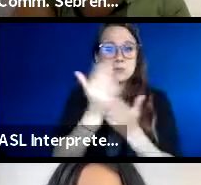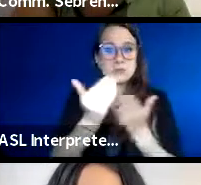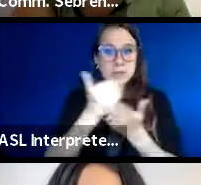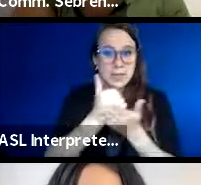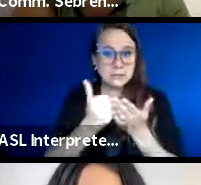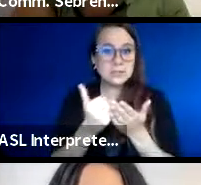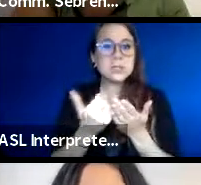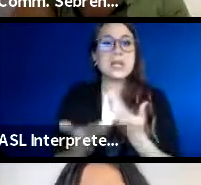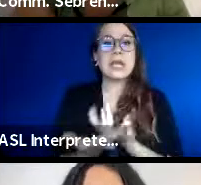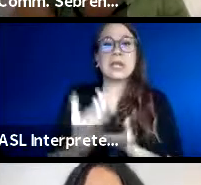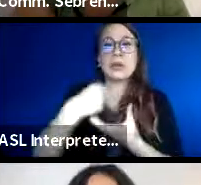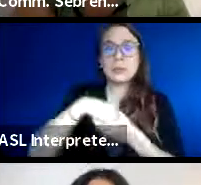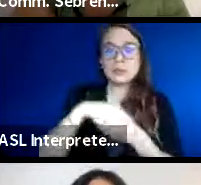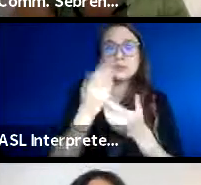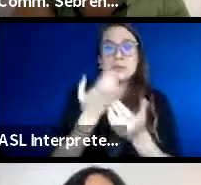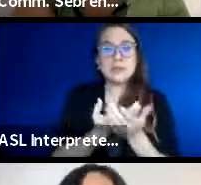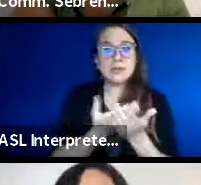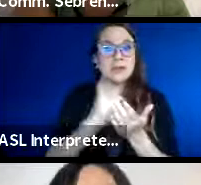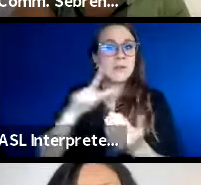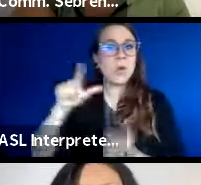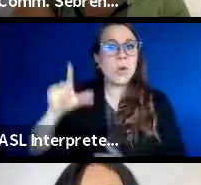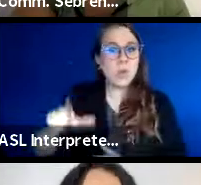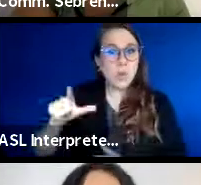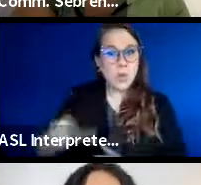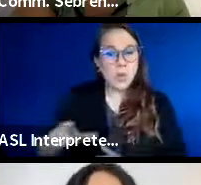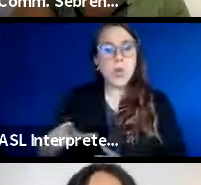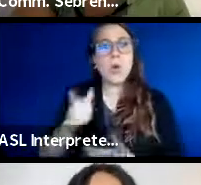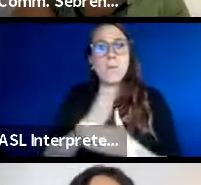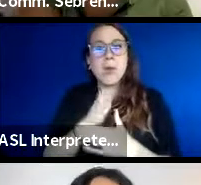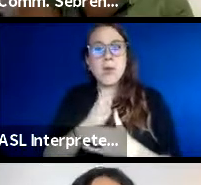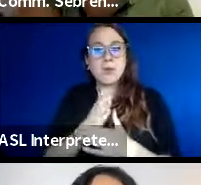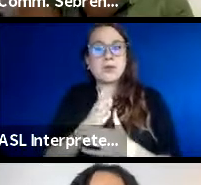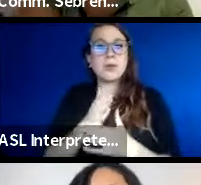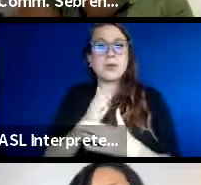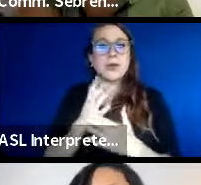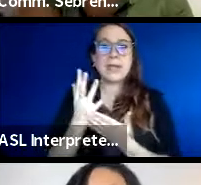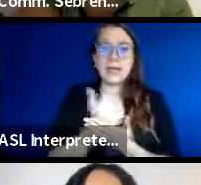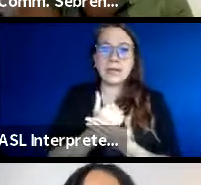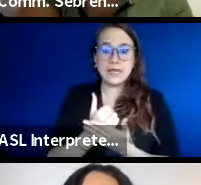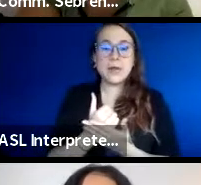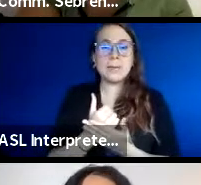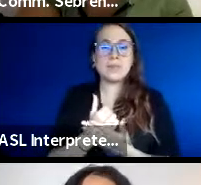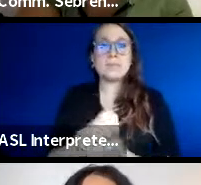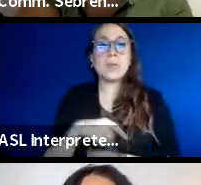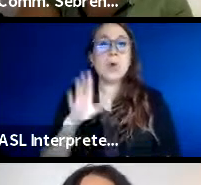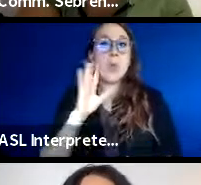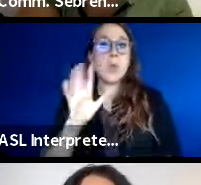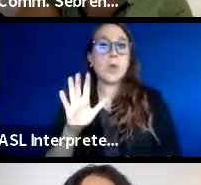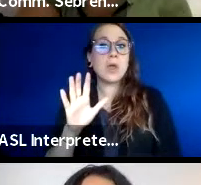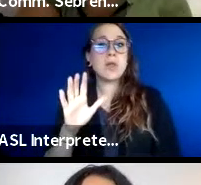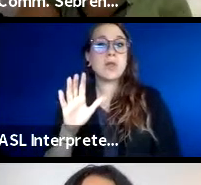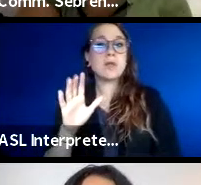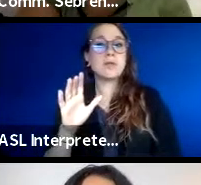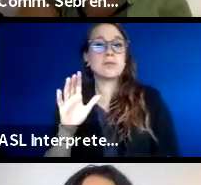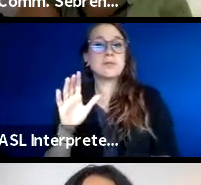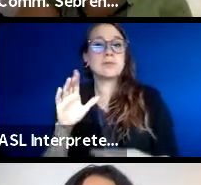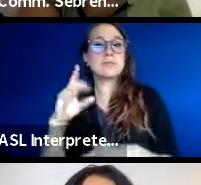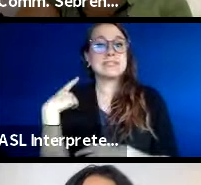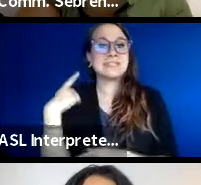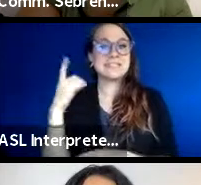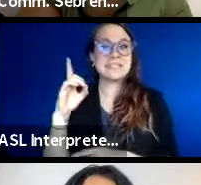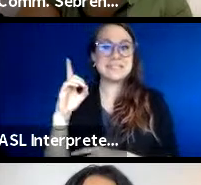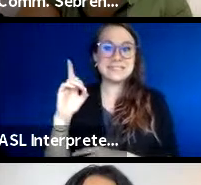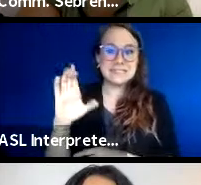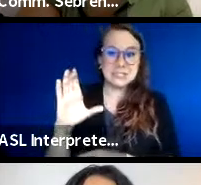to help low, moderate income neighbors to build ADUs. Will the district require ADUs built using